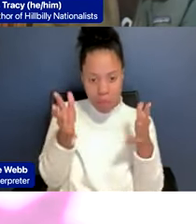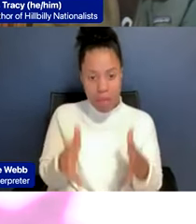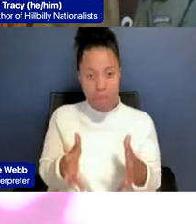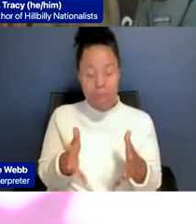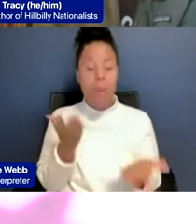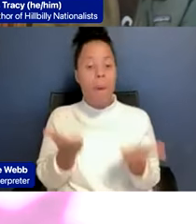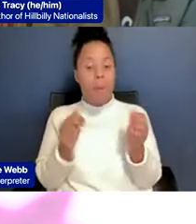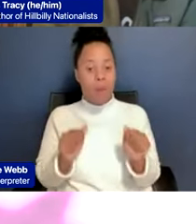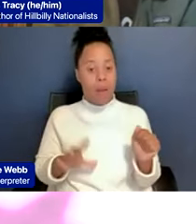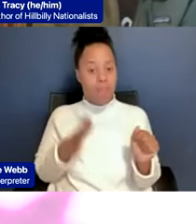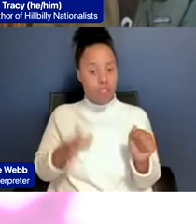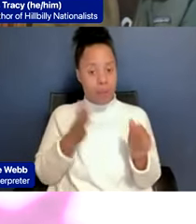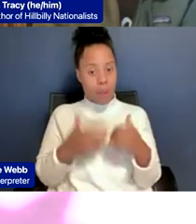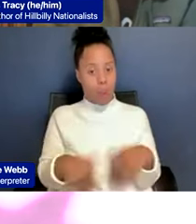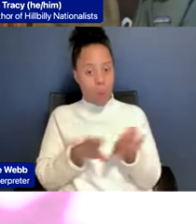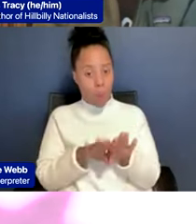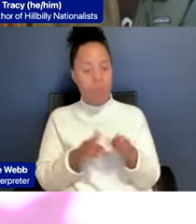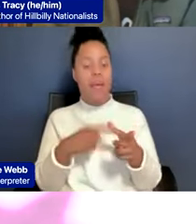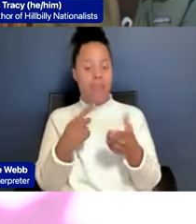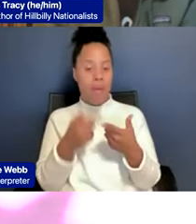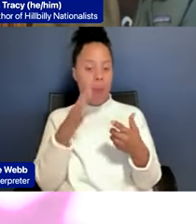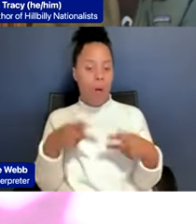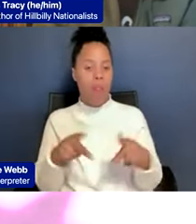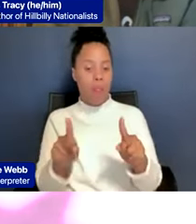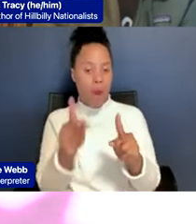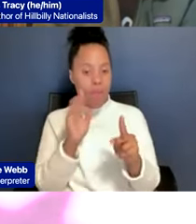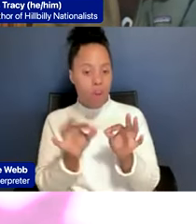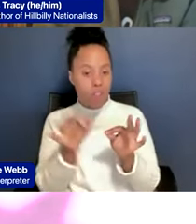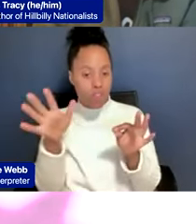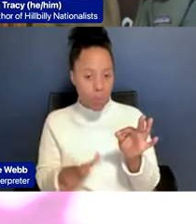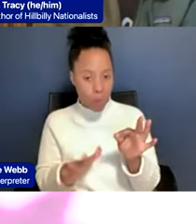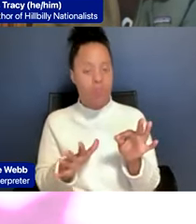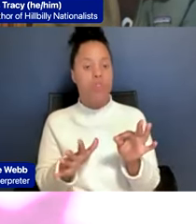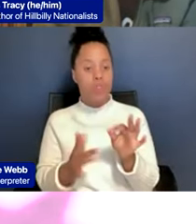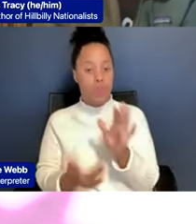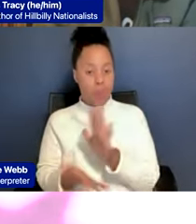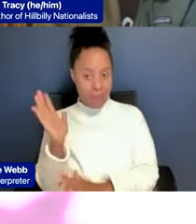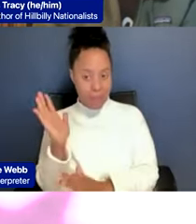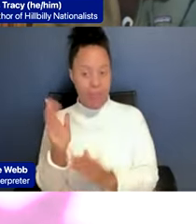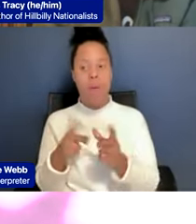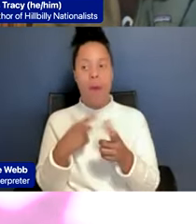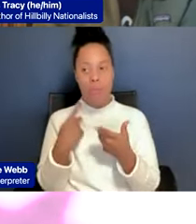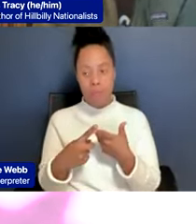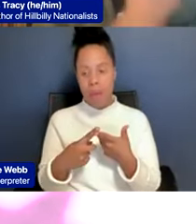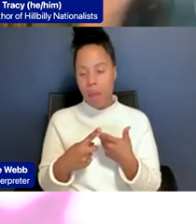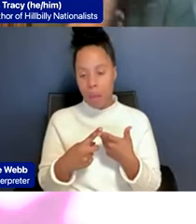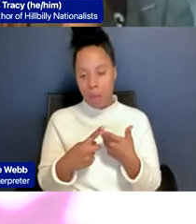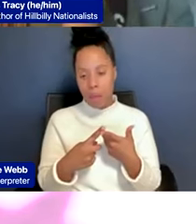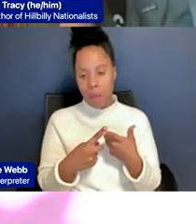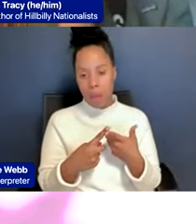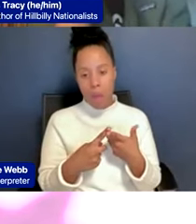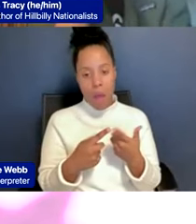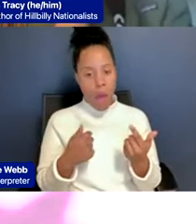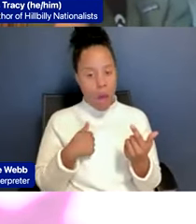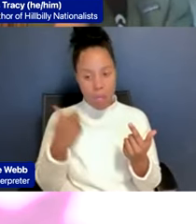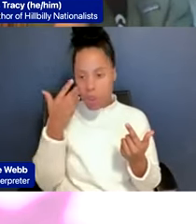and then this will allow the interpreters to take leave? And then I don't